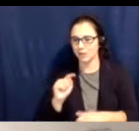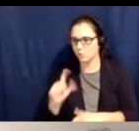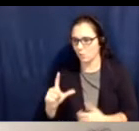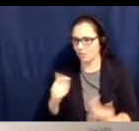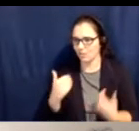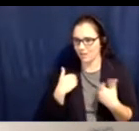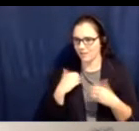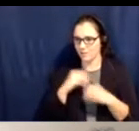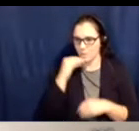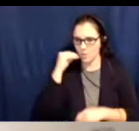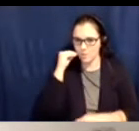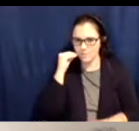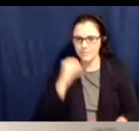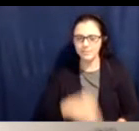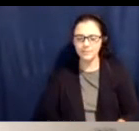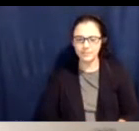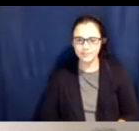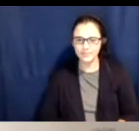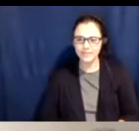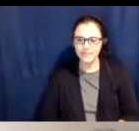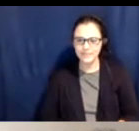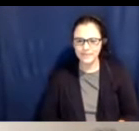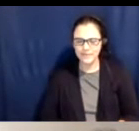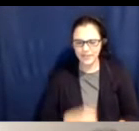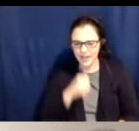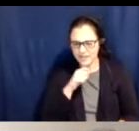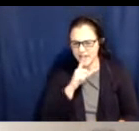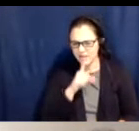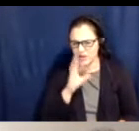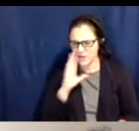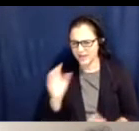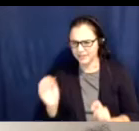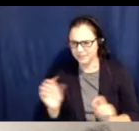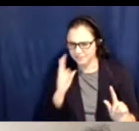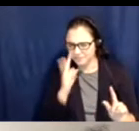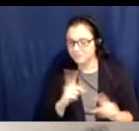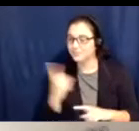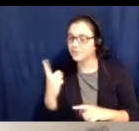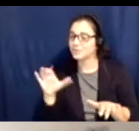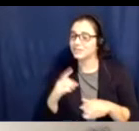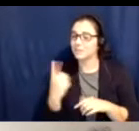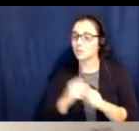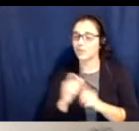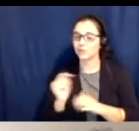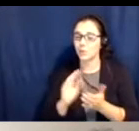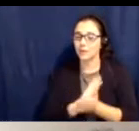house, as you can see. I'm not sure we'll come up to it, but somebody did something with a toilet paper roll.